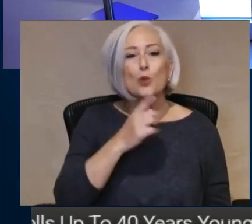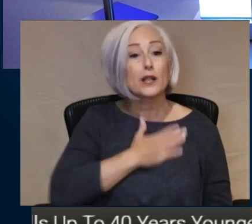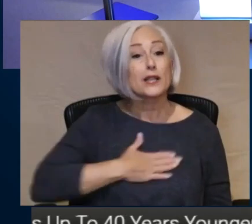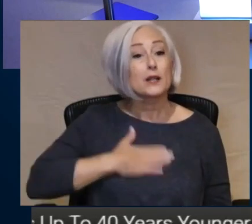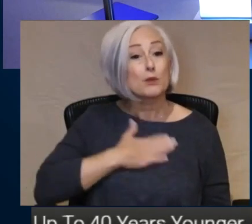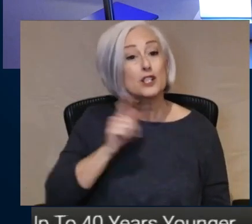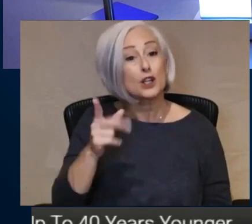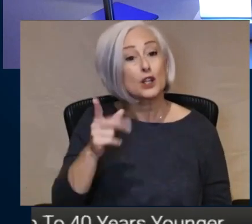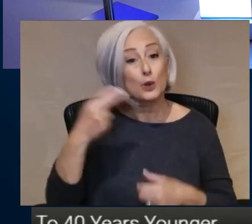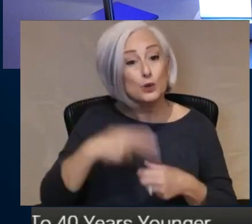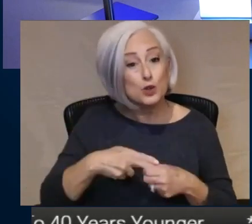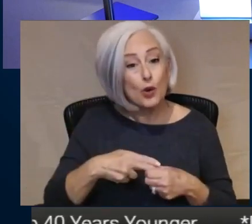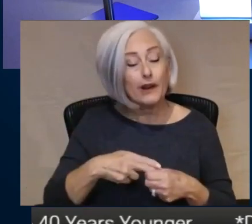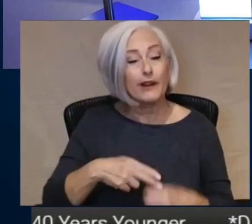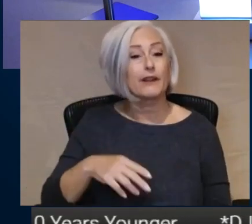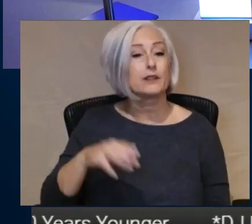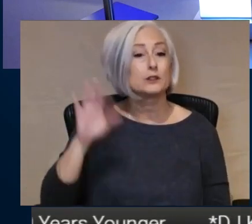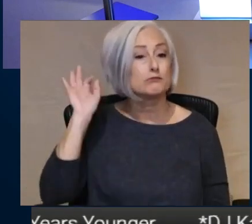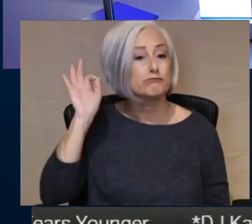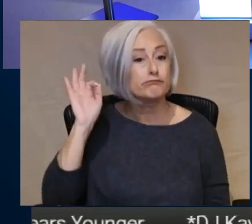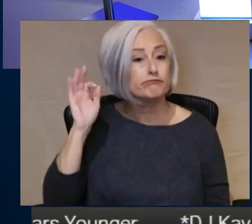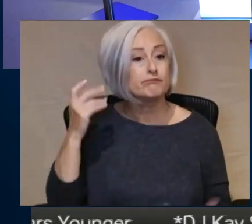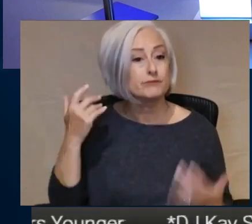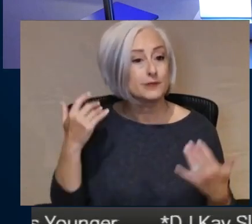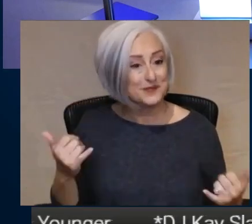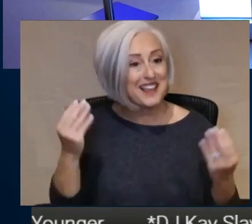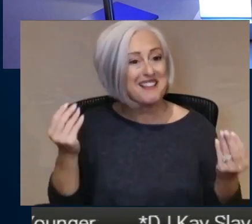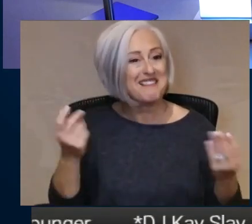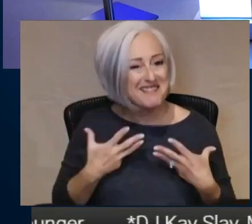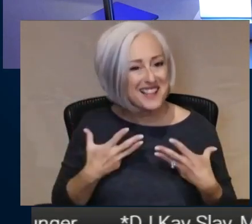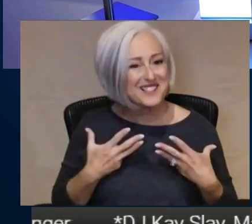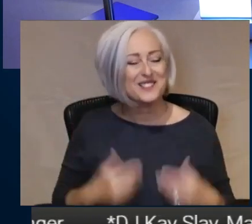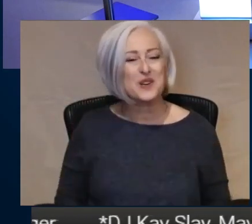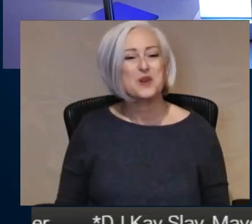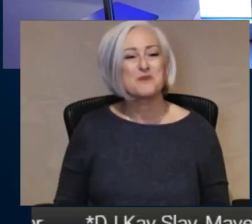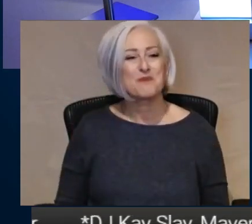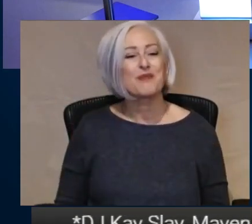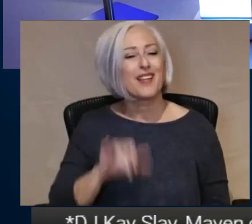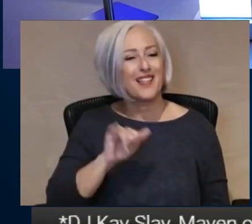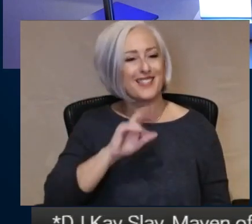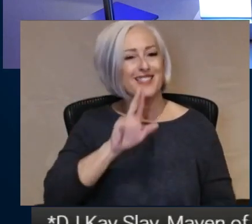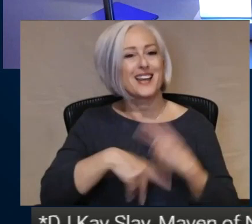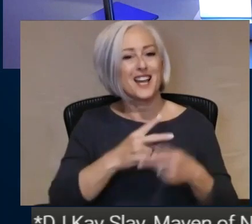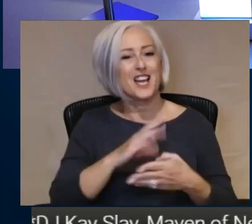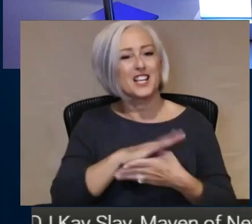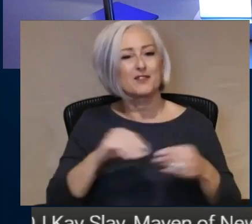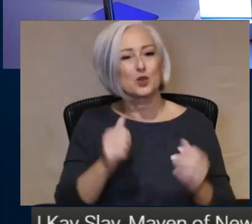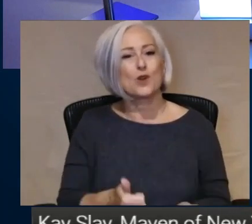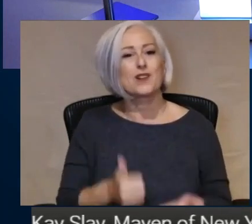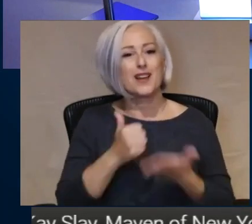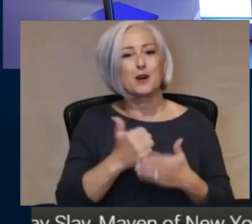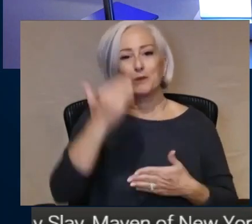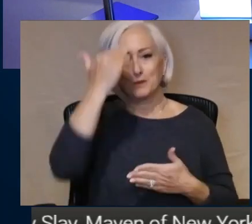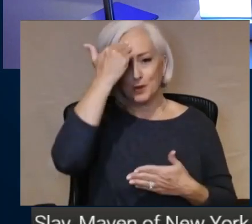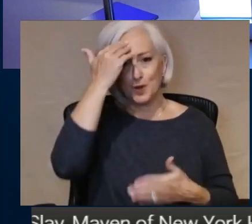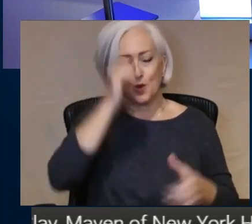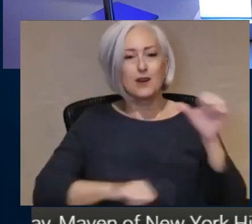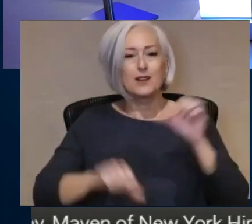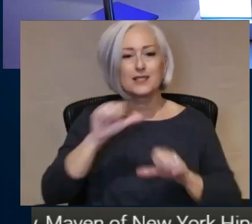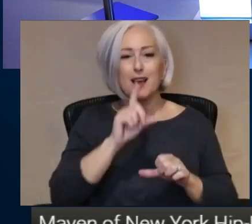give your testimonial today. You know, it's stories like that that help us remember that science really